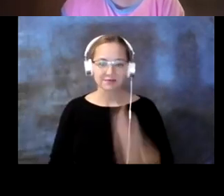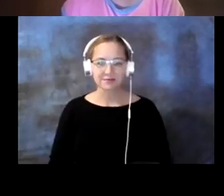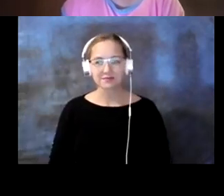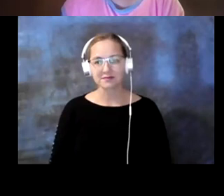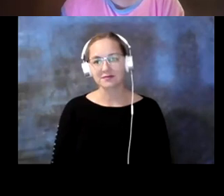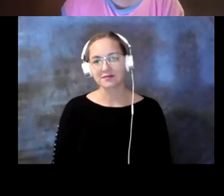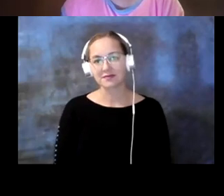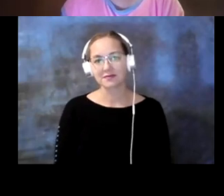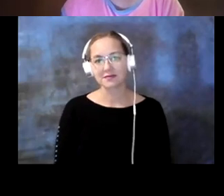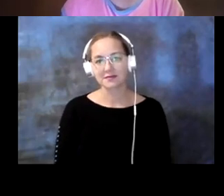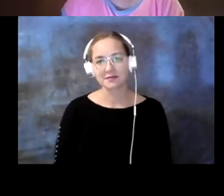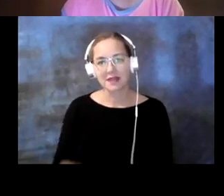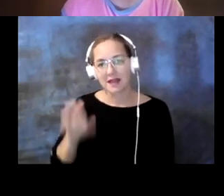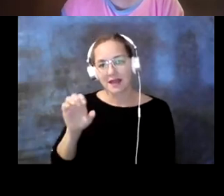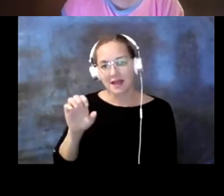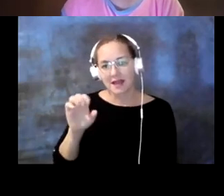Emerson, do